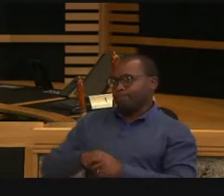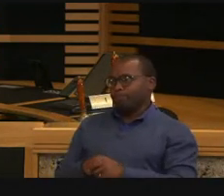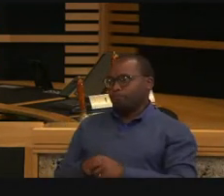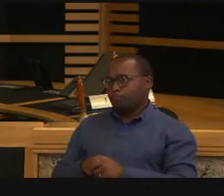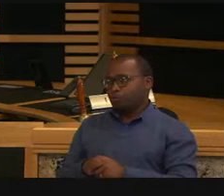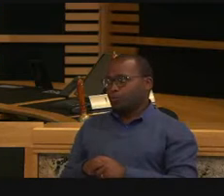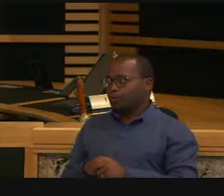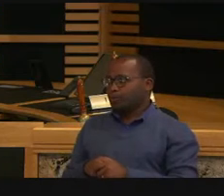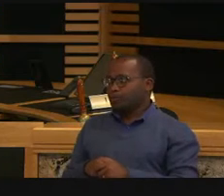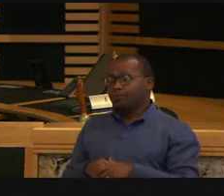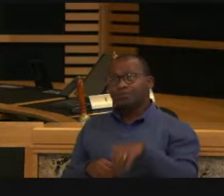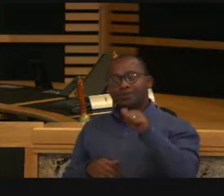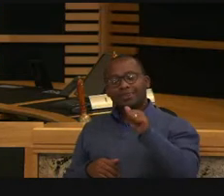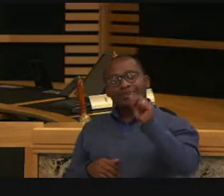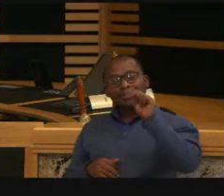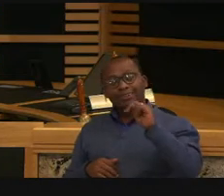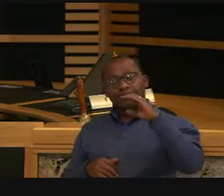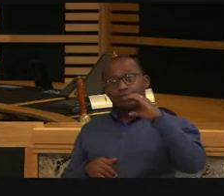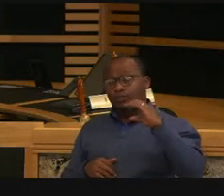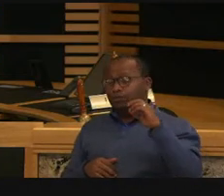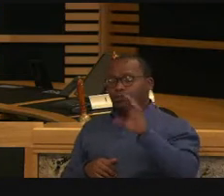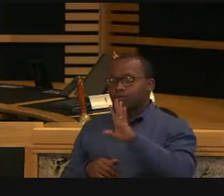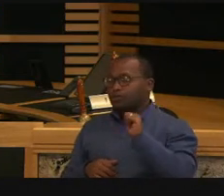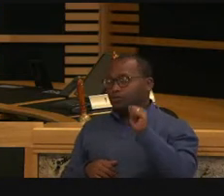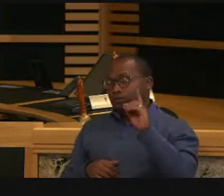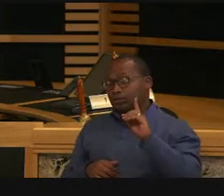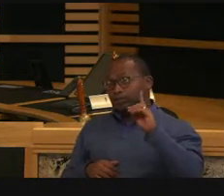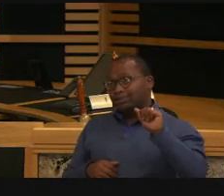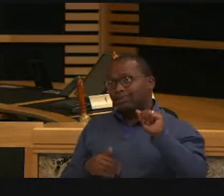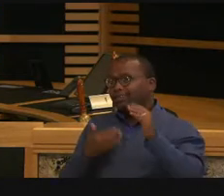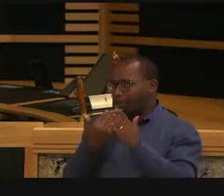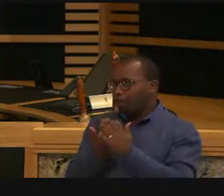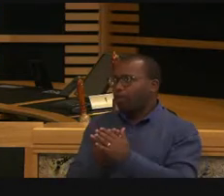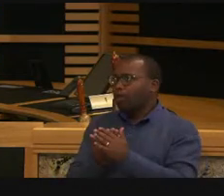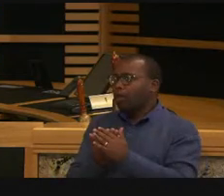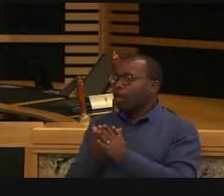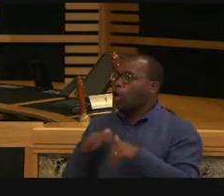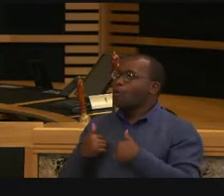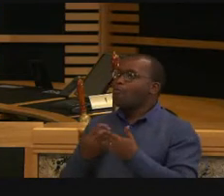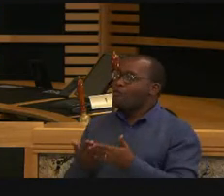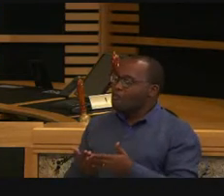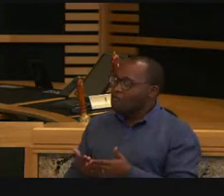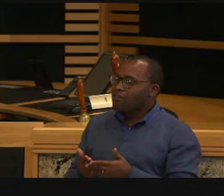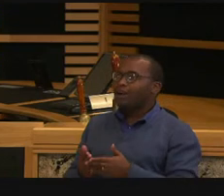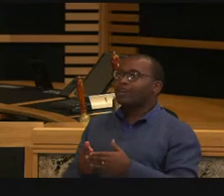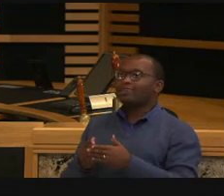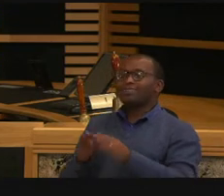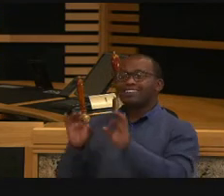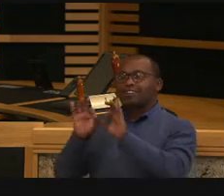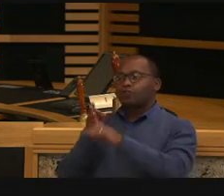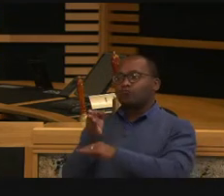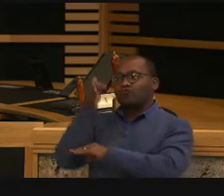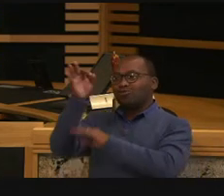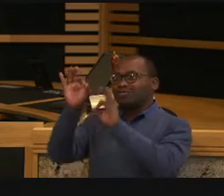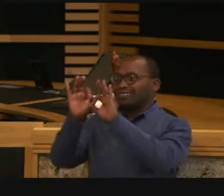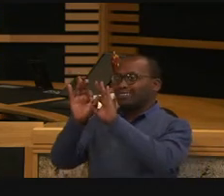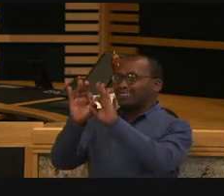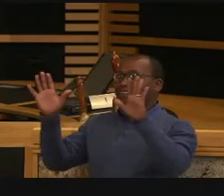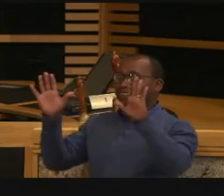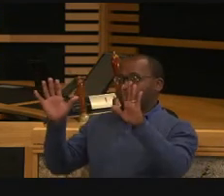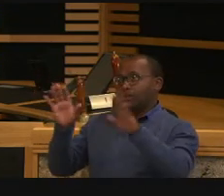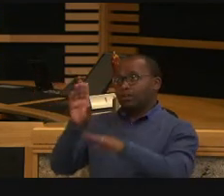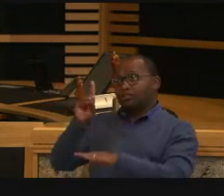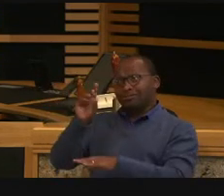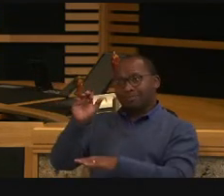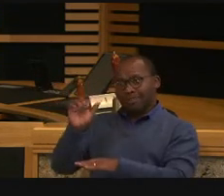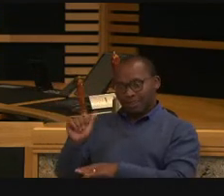They work to ensure a future prosperity for South Africa. The DA is indeed a forward-looking political party with